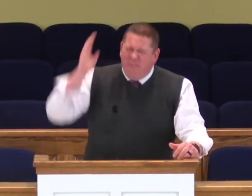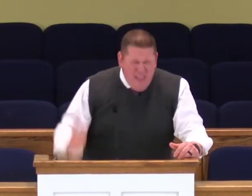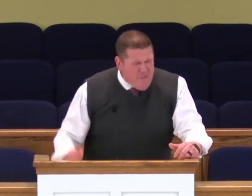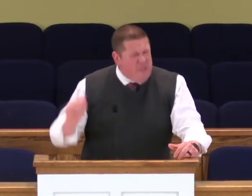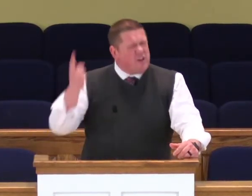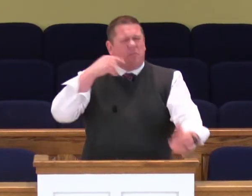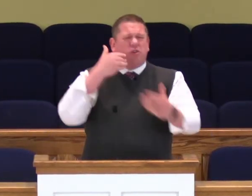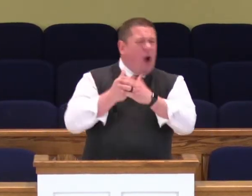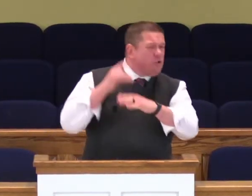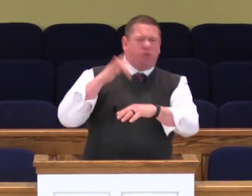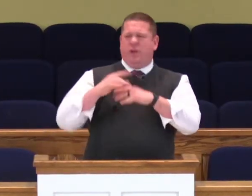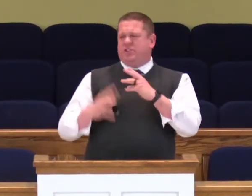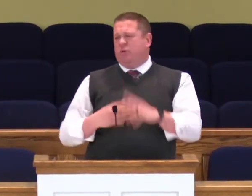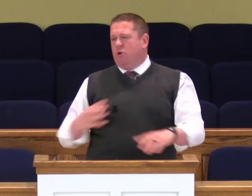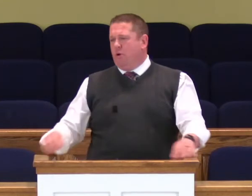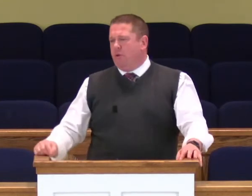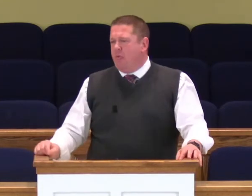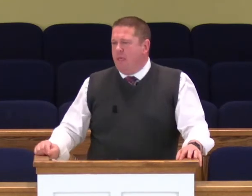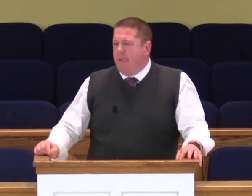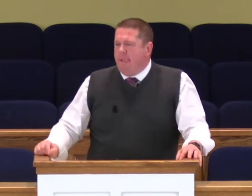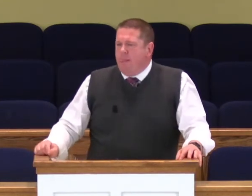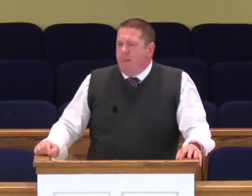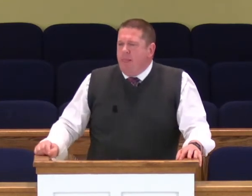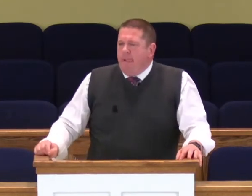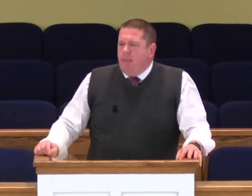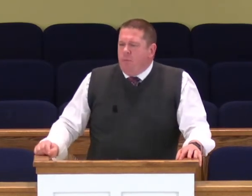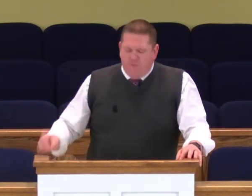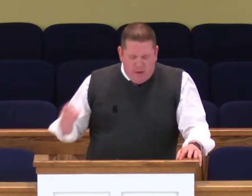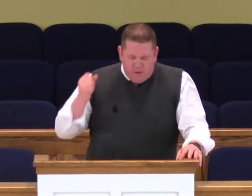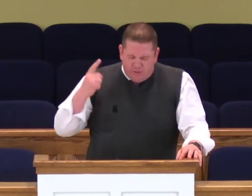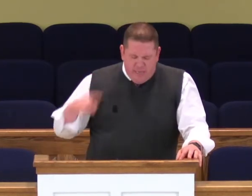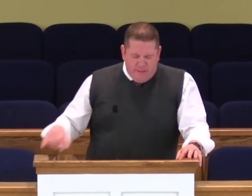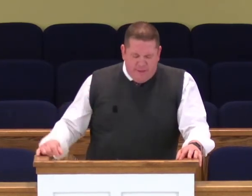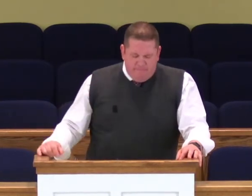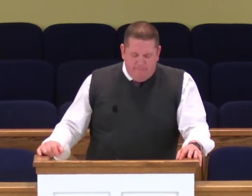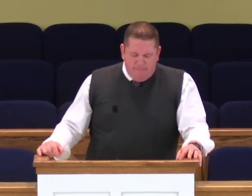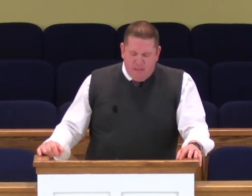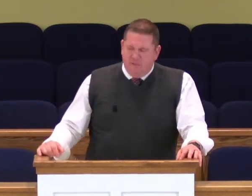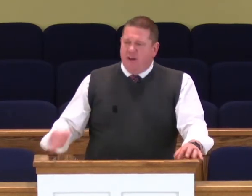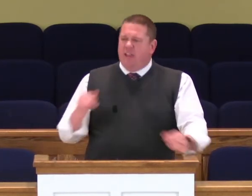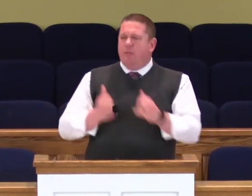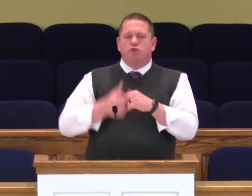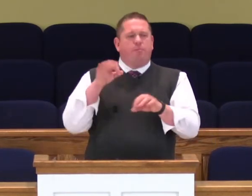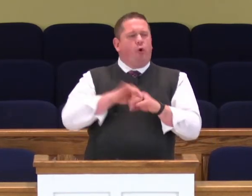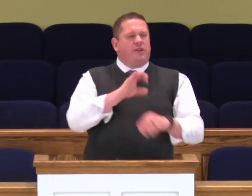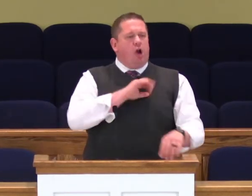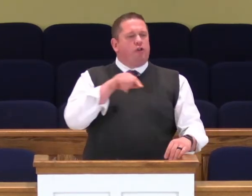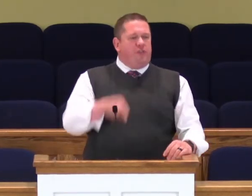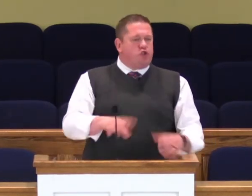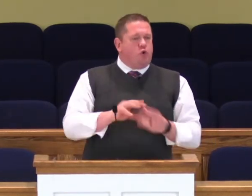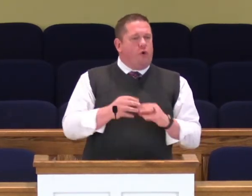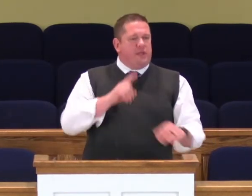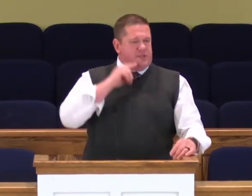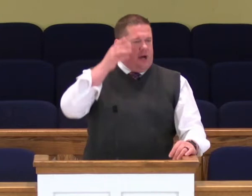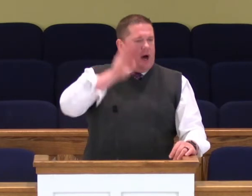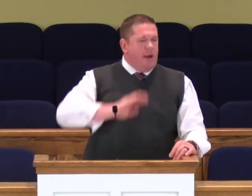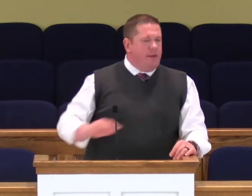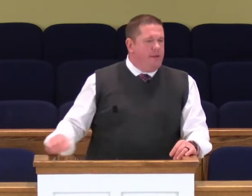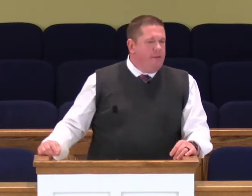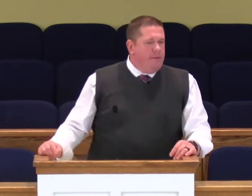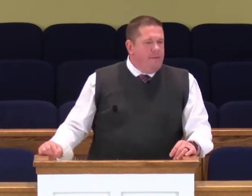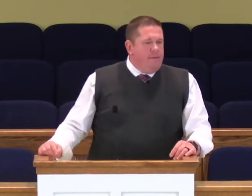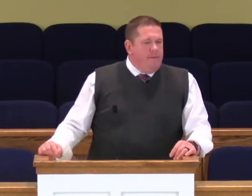will never even come close to reaching the world. You've got to understand that. And finally, the most important character of this story is